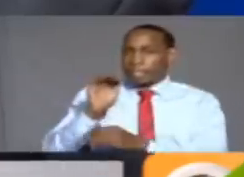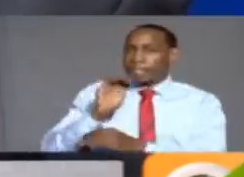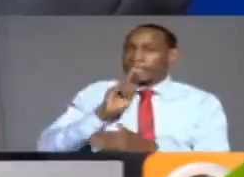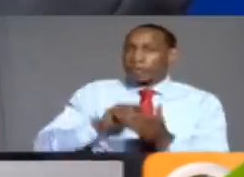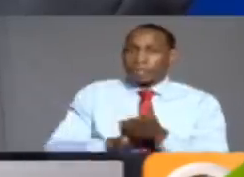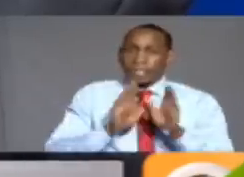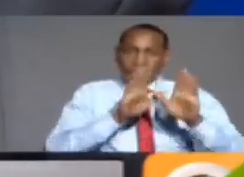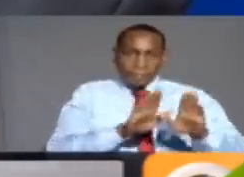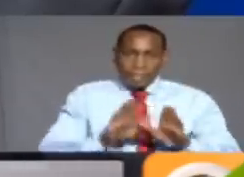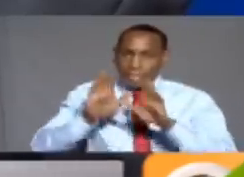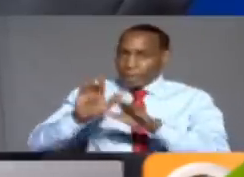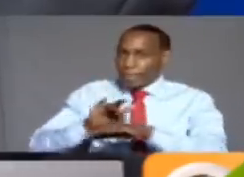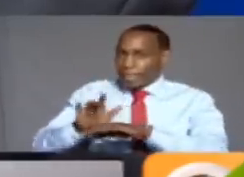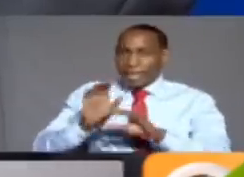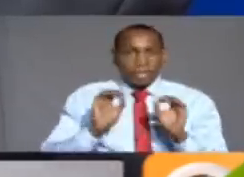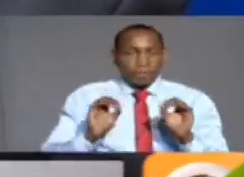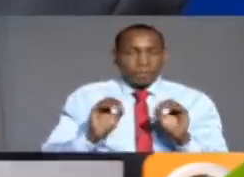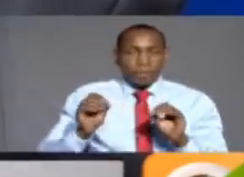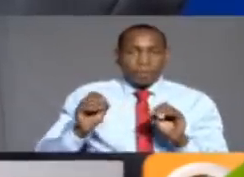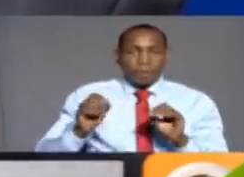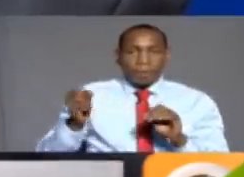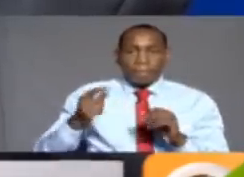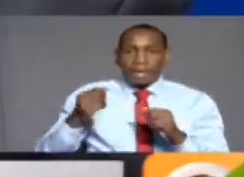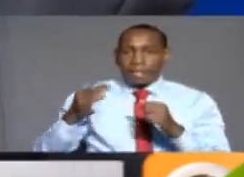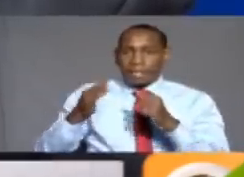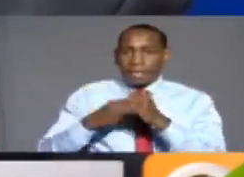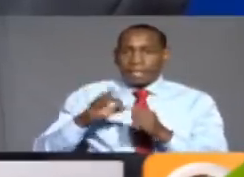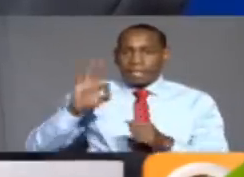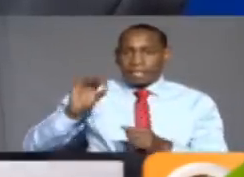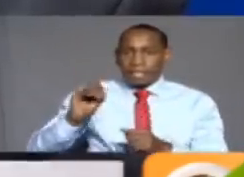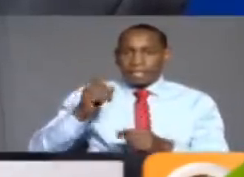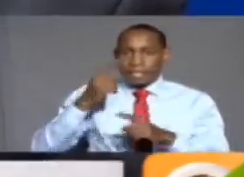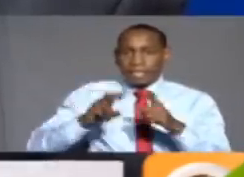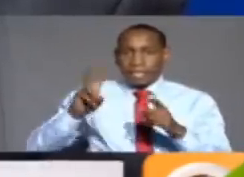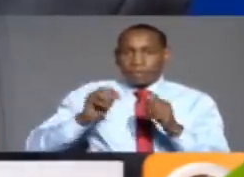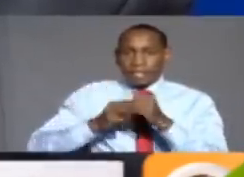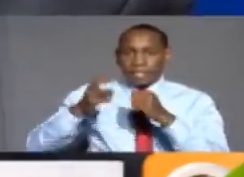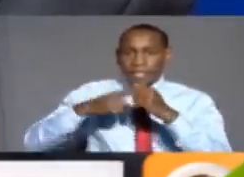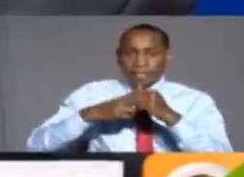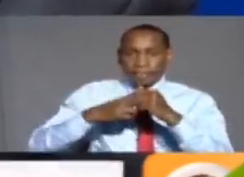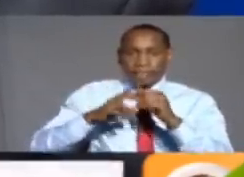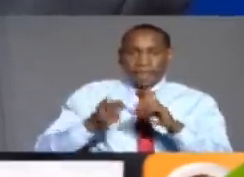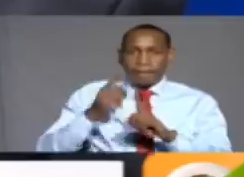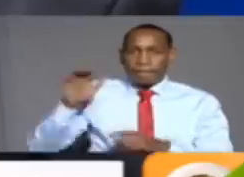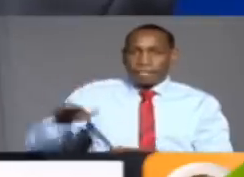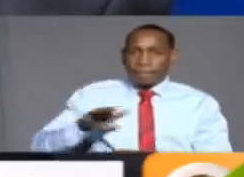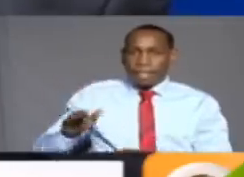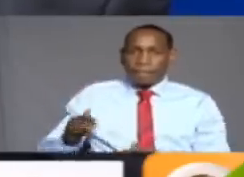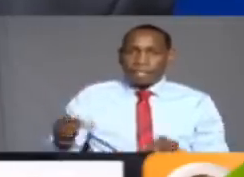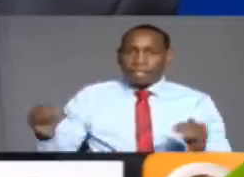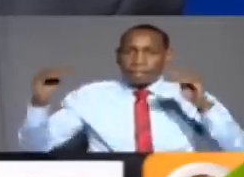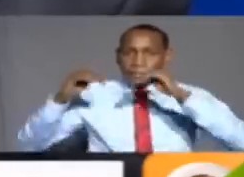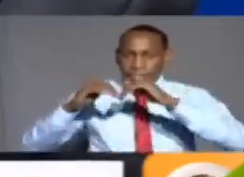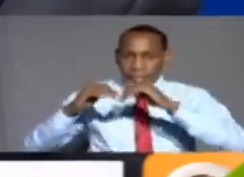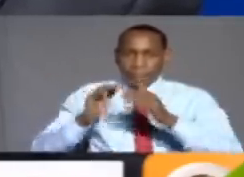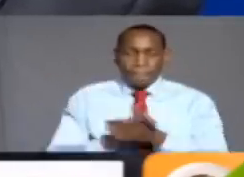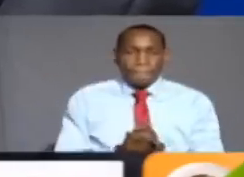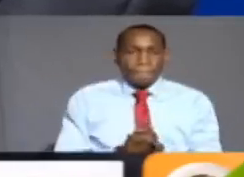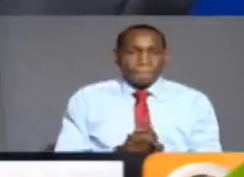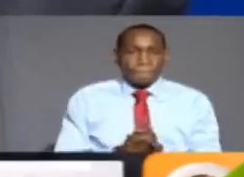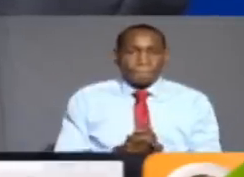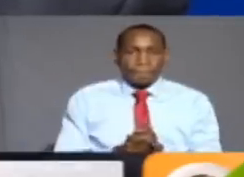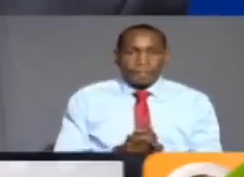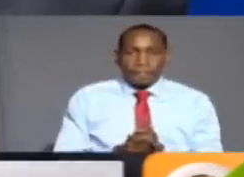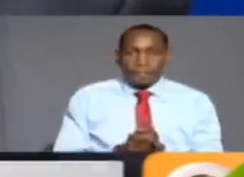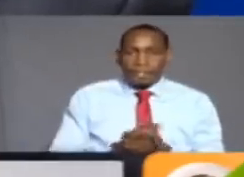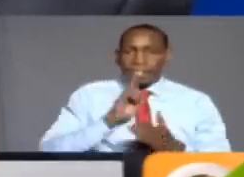premature campaigns. That was in August, on August 30th, 2017, in the very first parliamentary group meeting that we had in parliament. Okay.